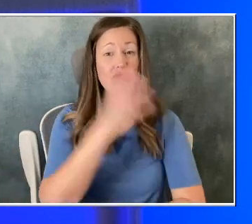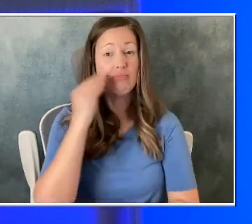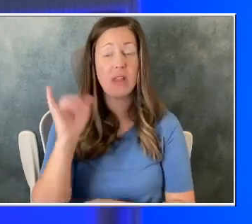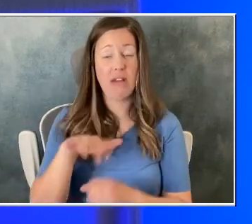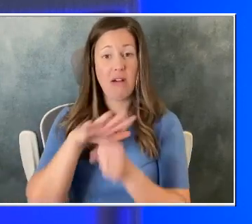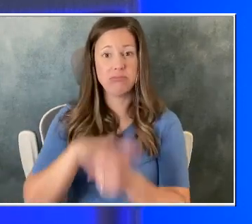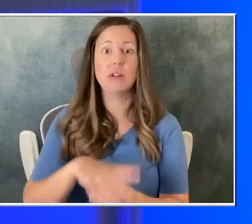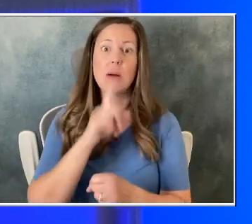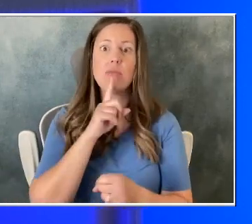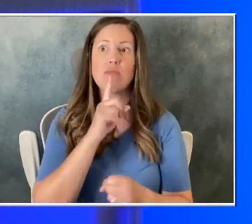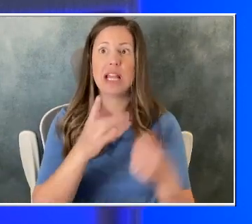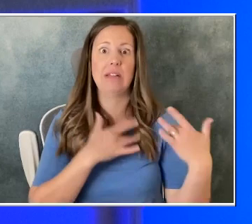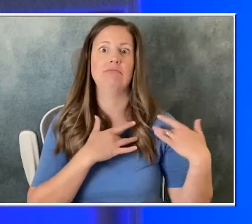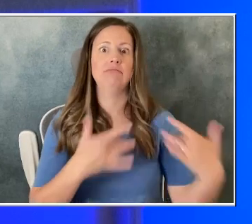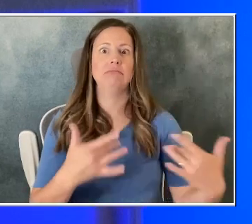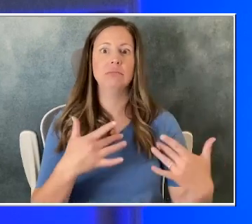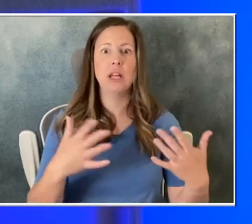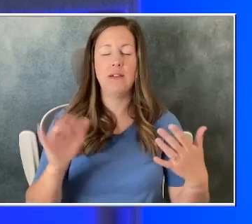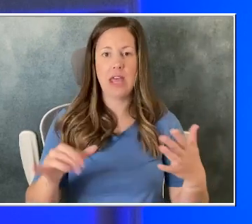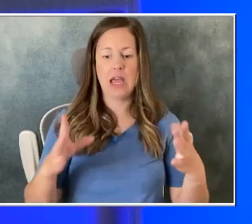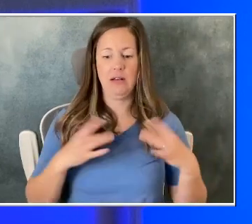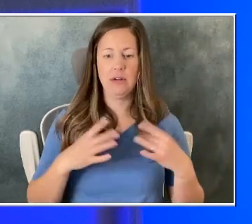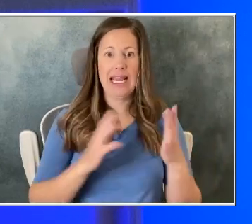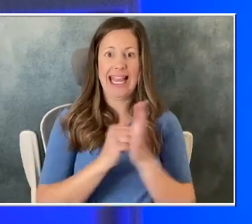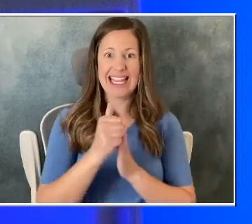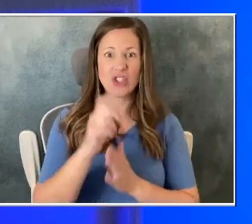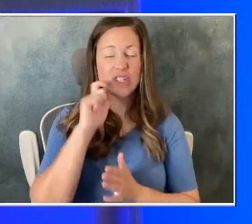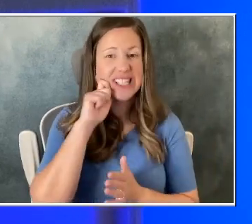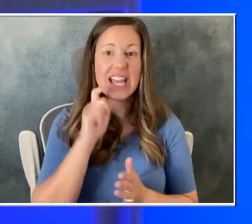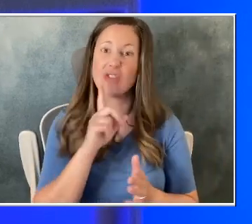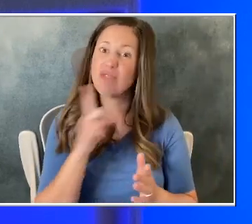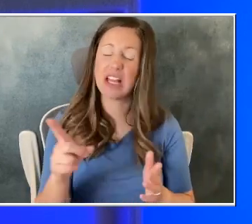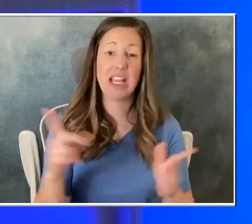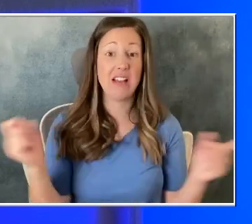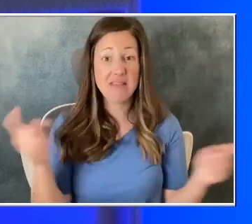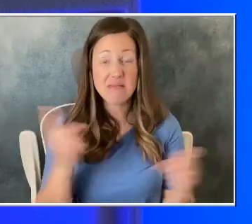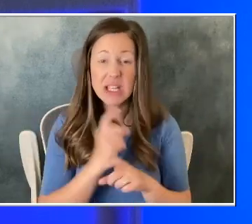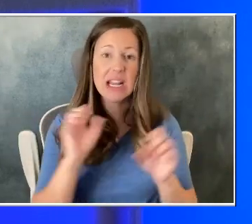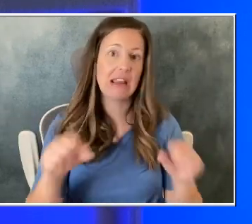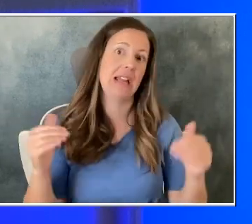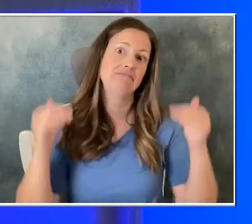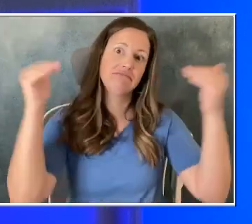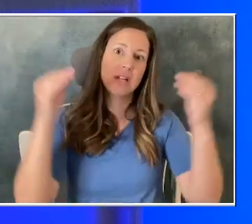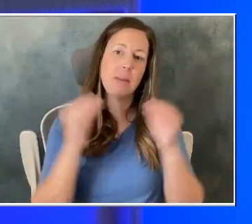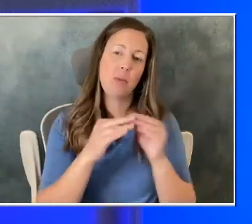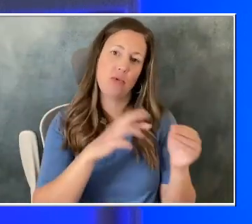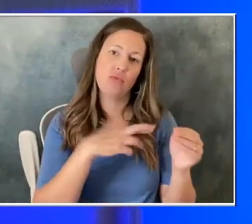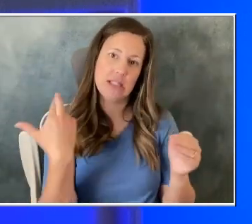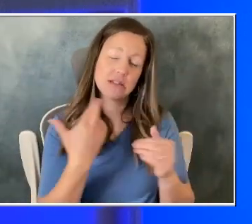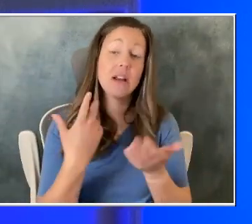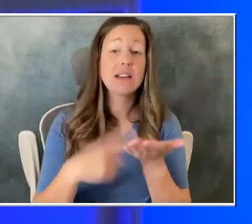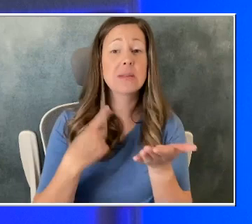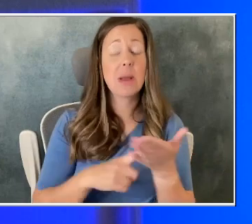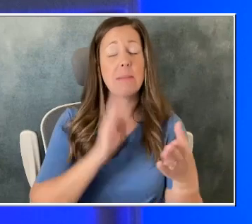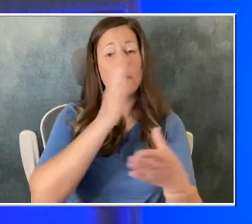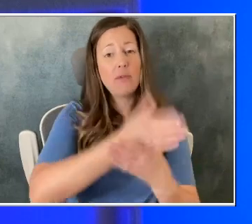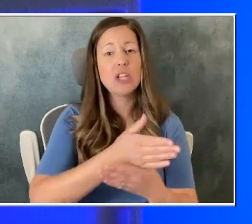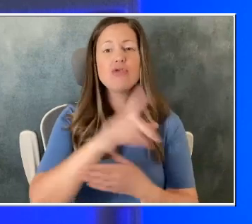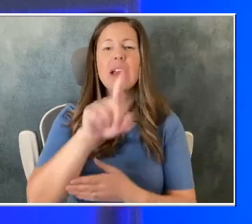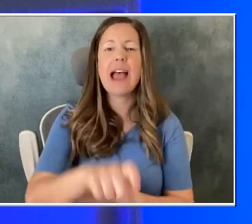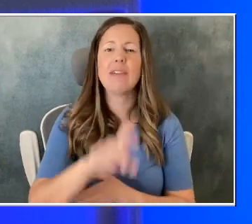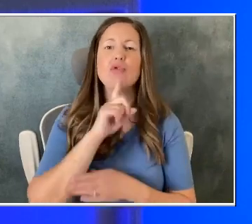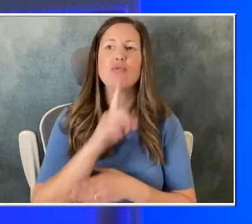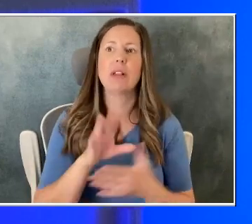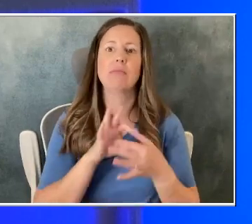is higher. The likelihood of getting a complicated skin cancer is also higher. And then some of our interventions have to sort of revolve around the fact